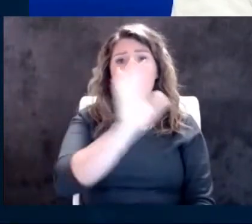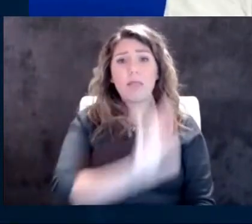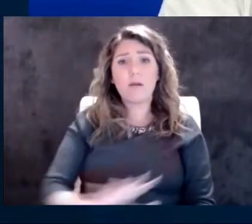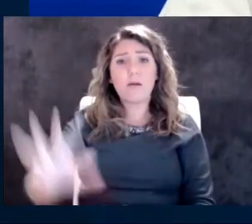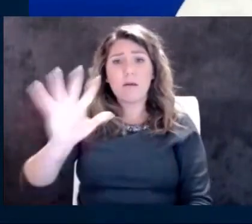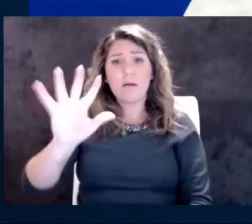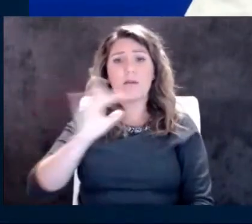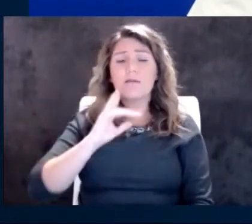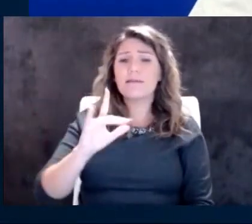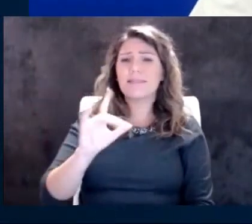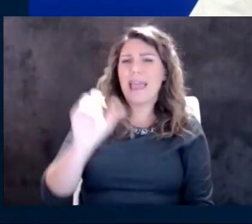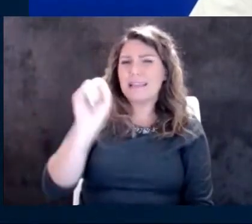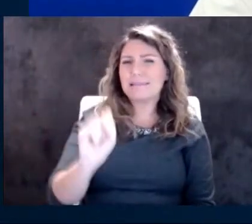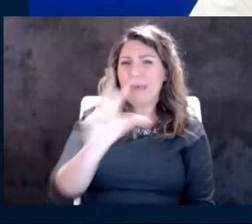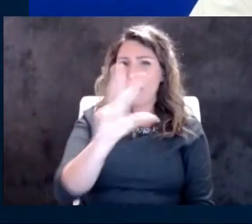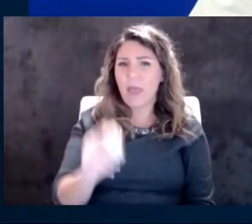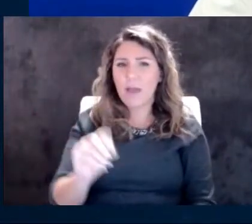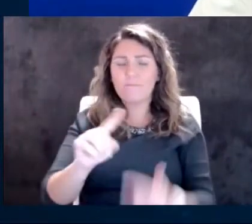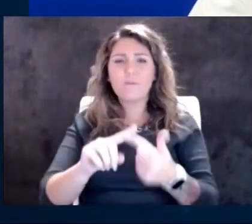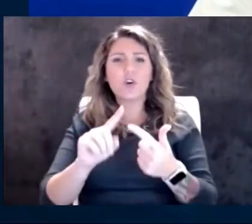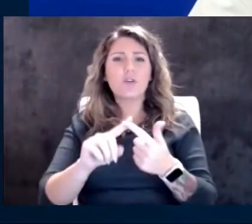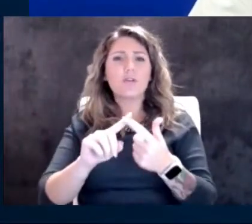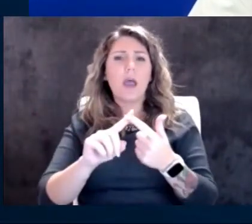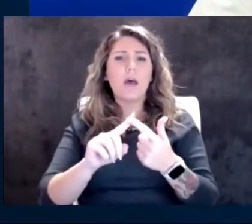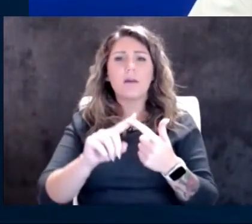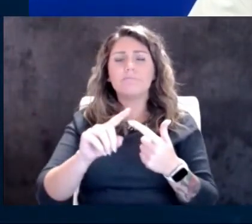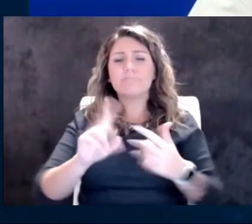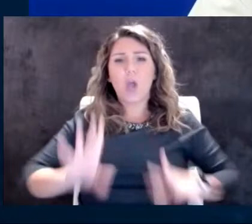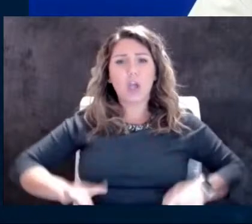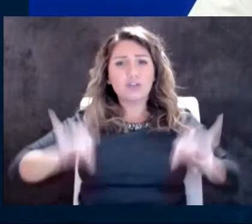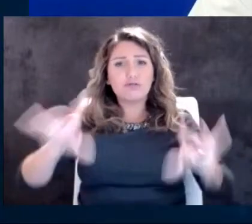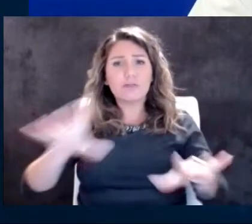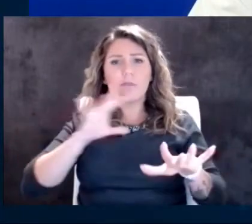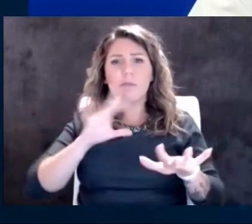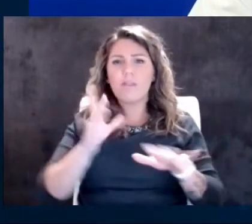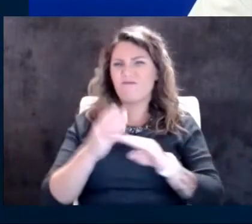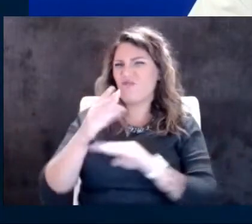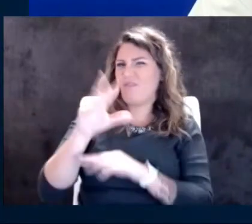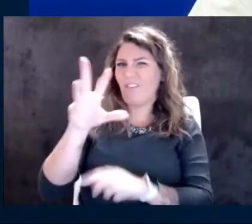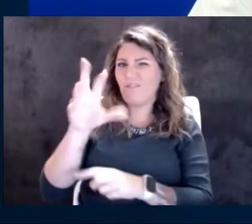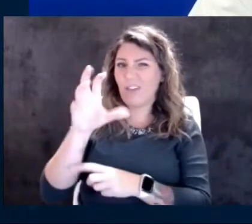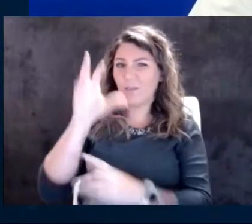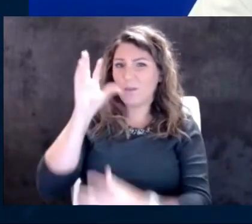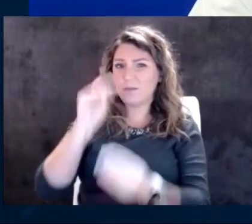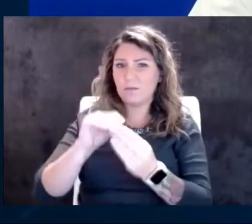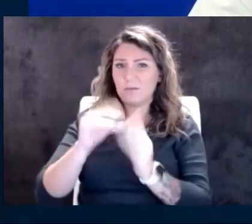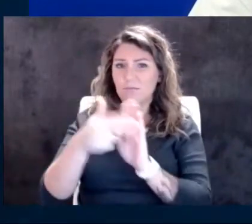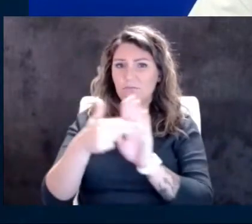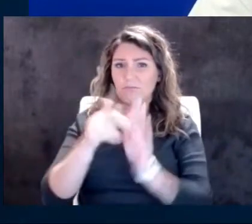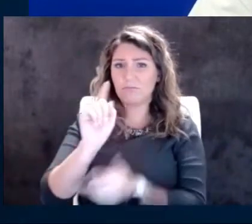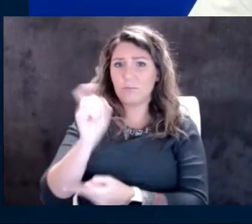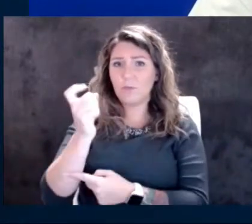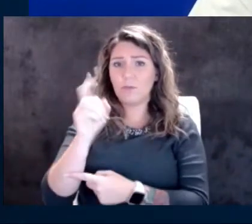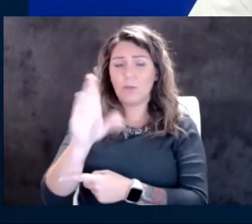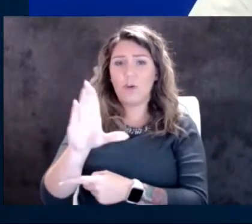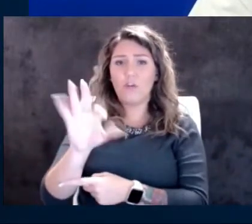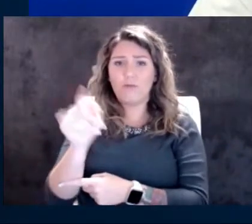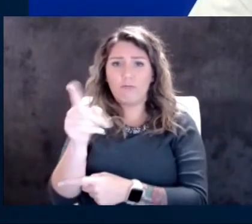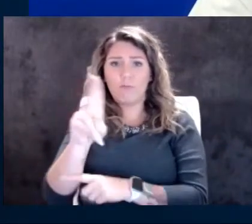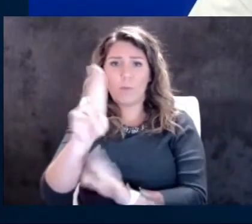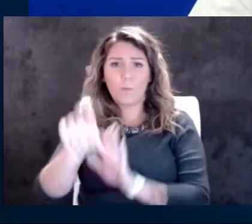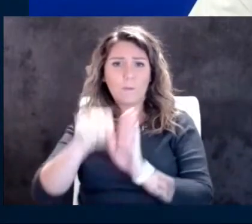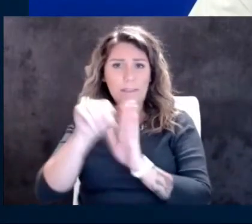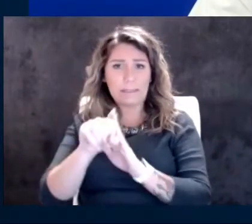South Africa, Australia, Australia had just over 500, I think, total diagnosed cases for their influenza season.